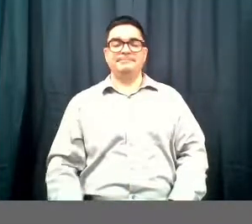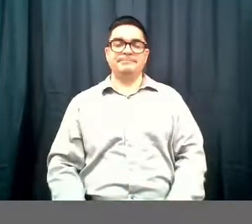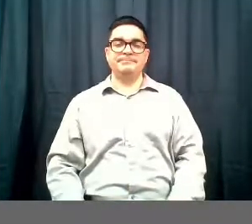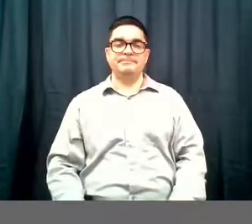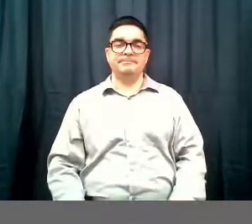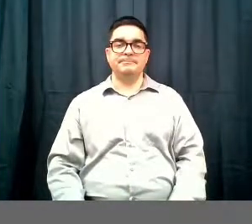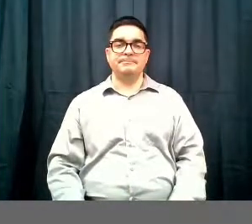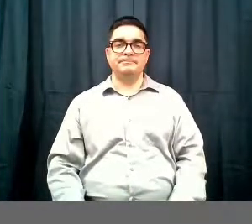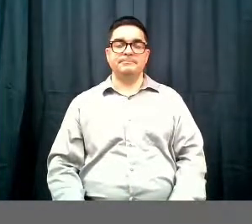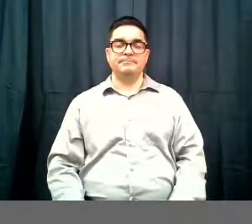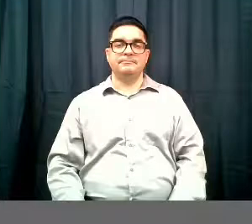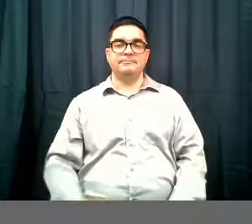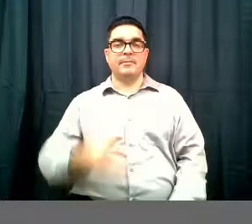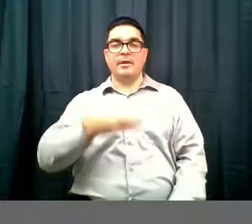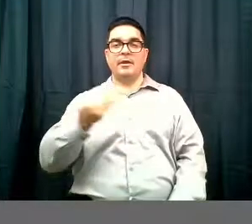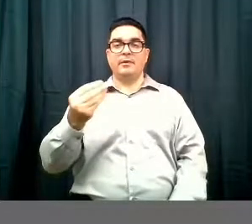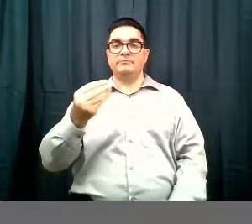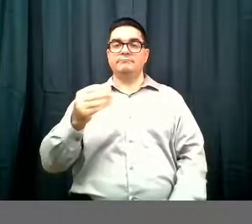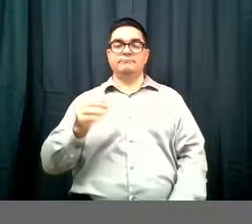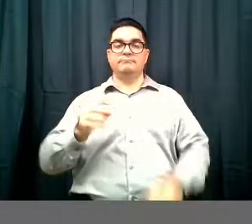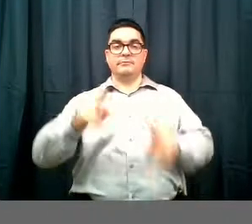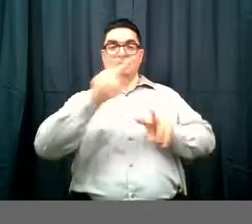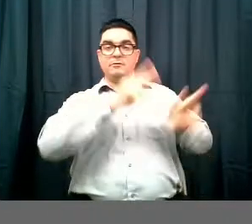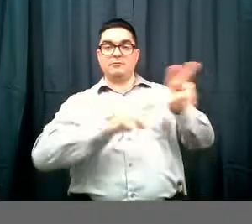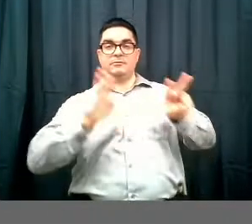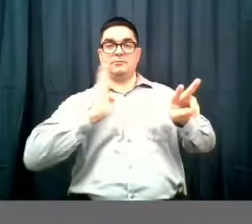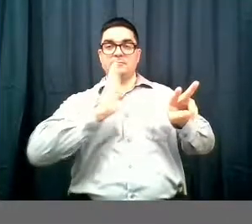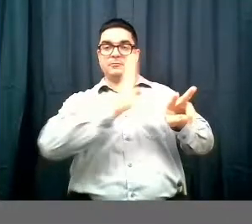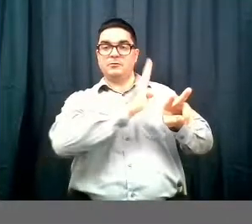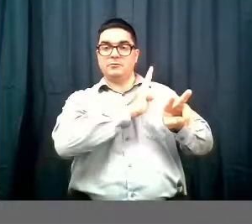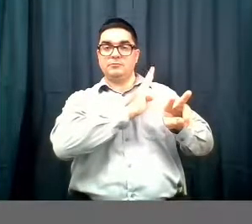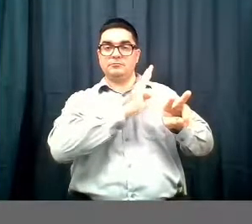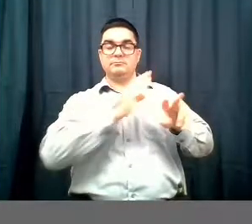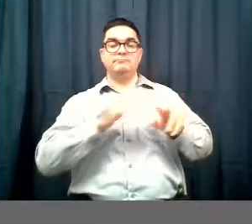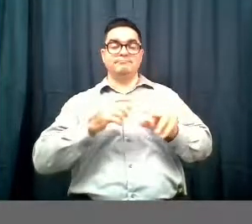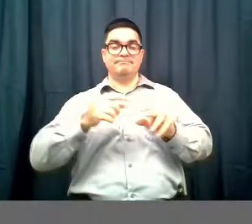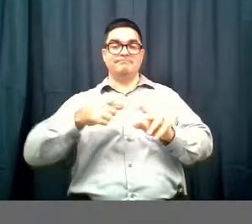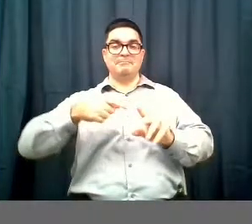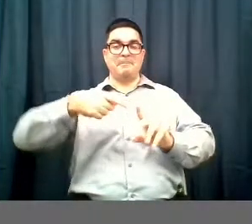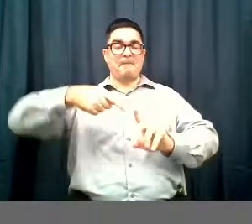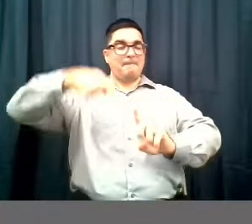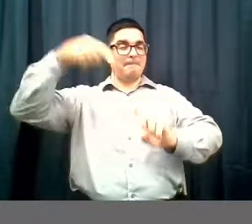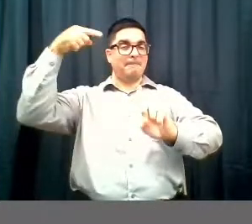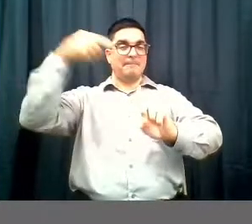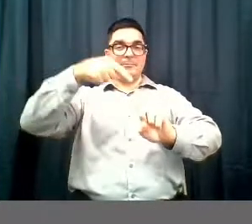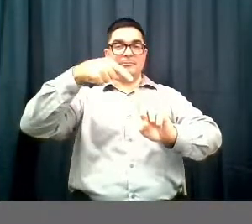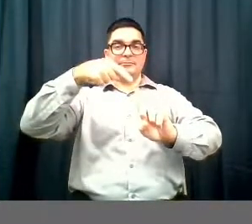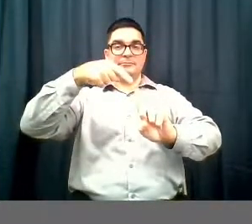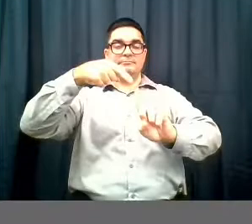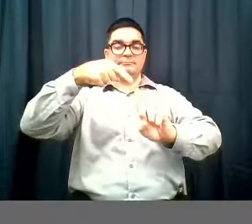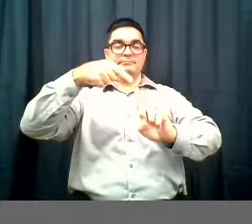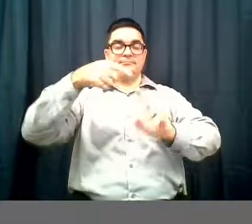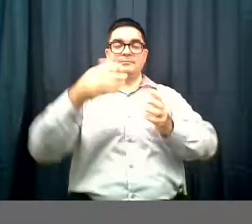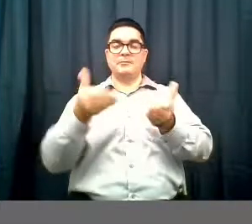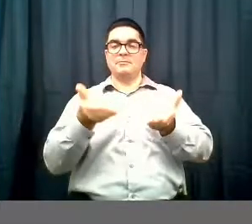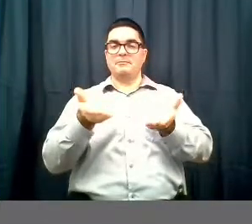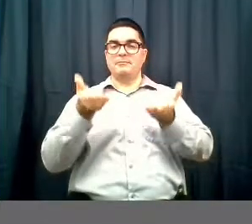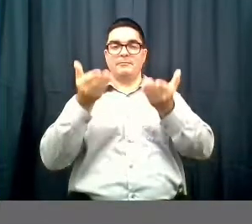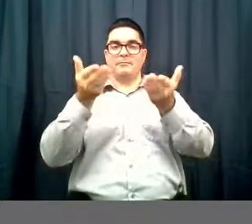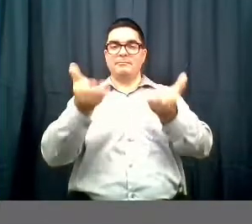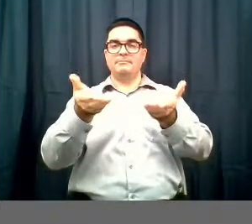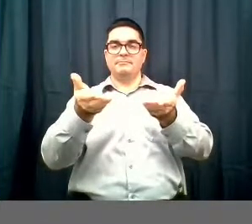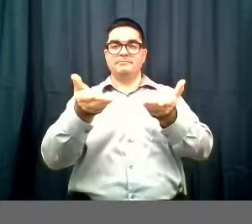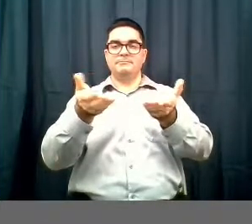the Oversight Board is guided by key provisions in the law. The key provisions that I want to make sure everyone